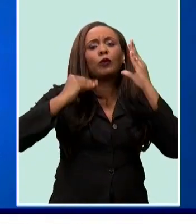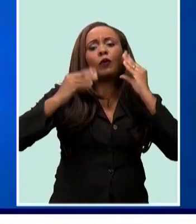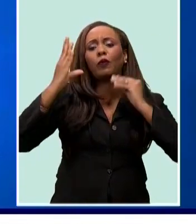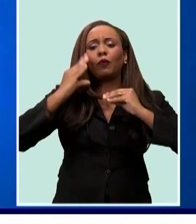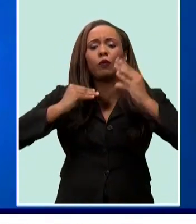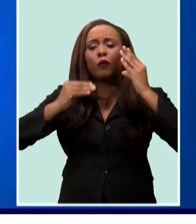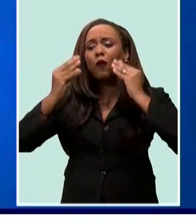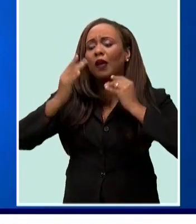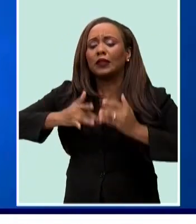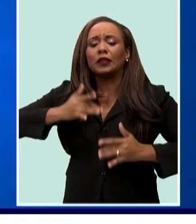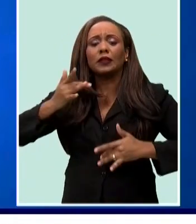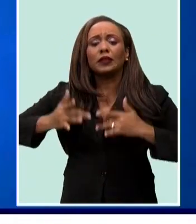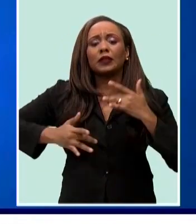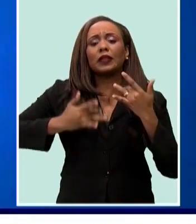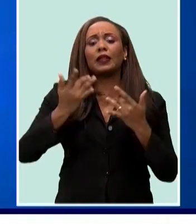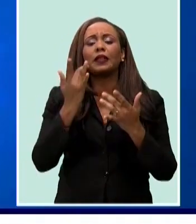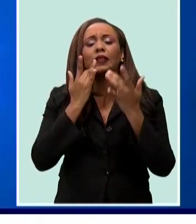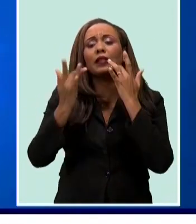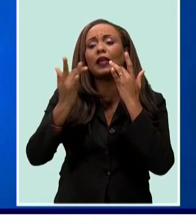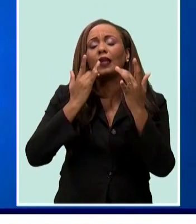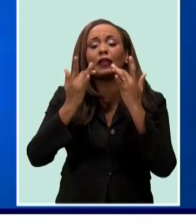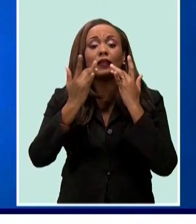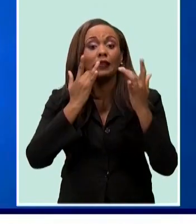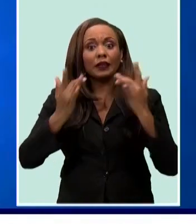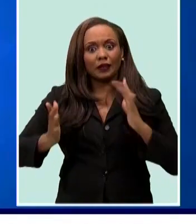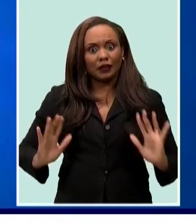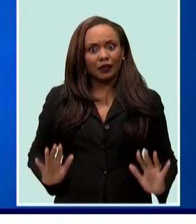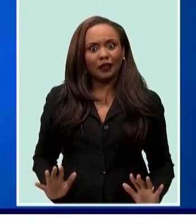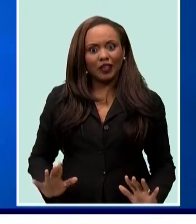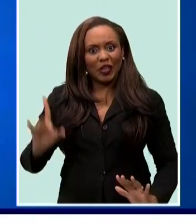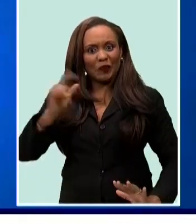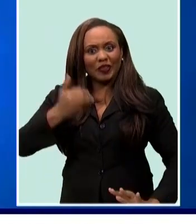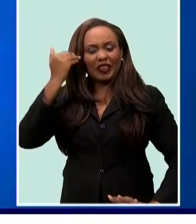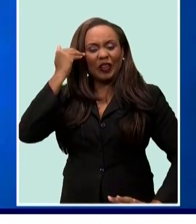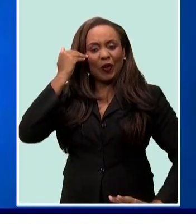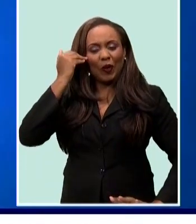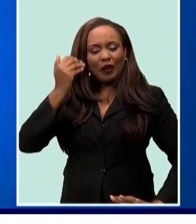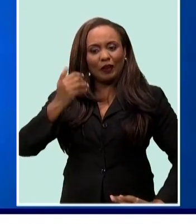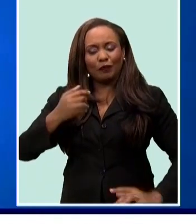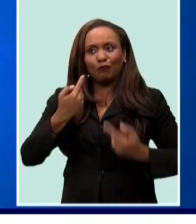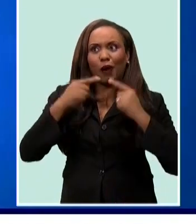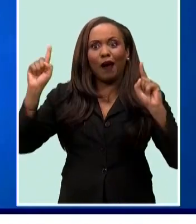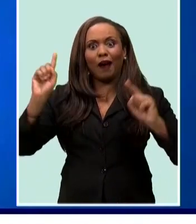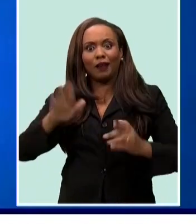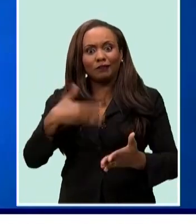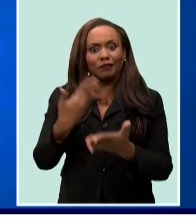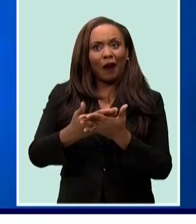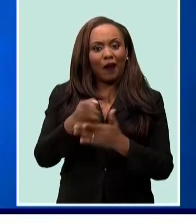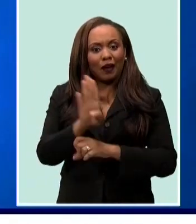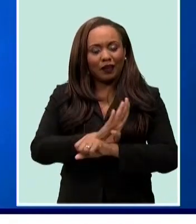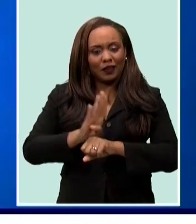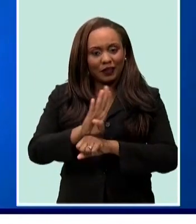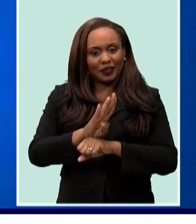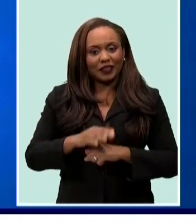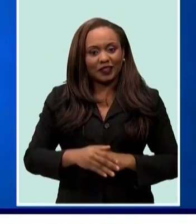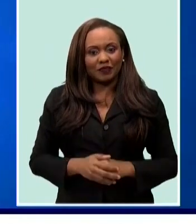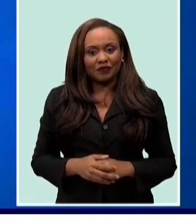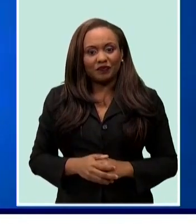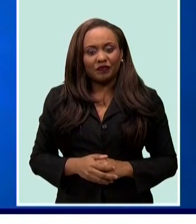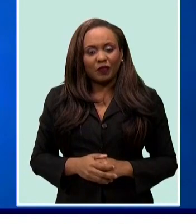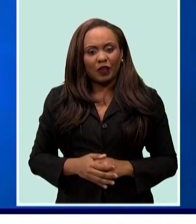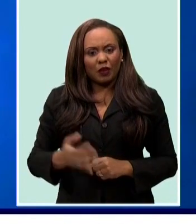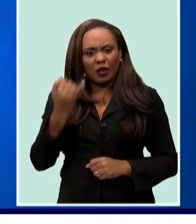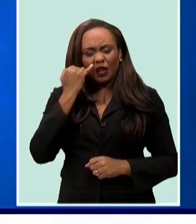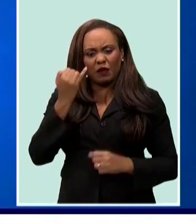culture. From the moment you get in the airport, you must know that you are in Barbados. So he also says that the average Barbadian